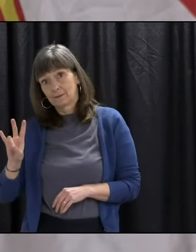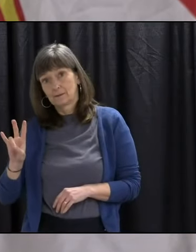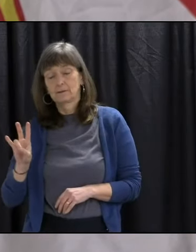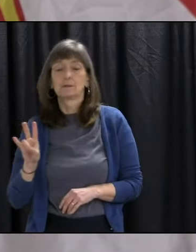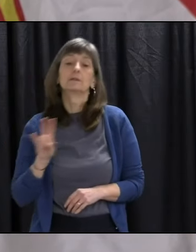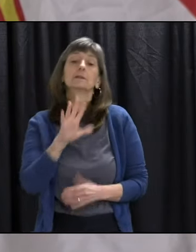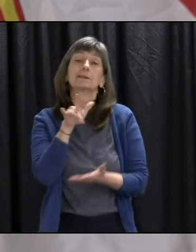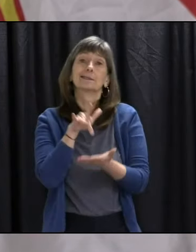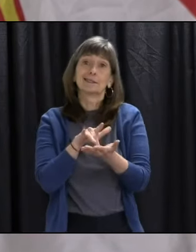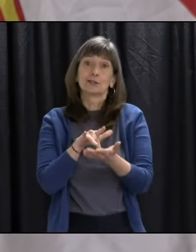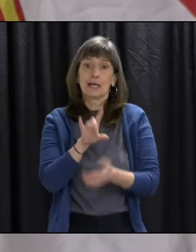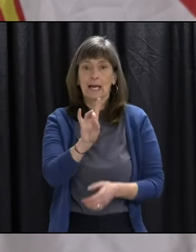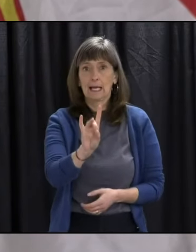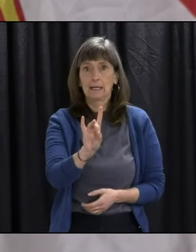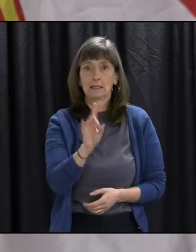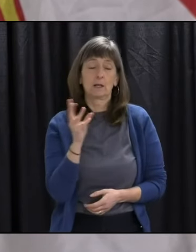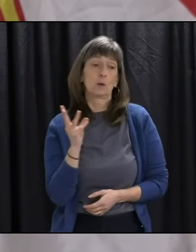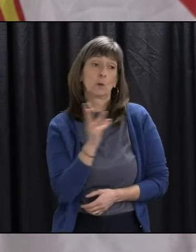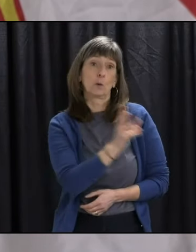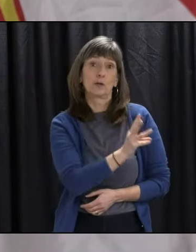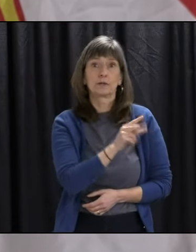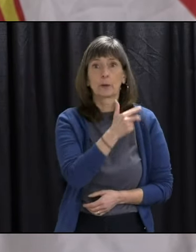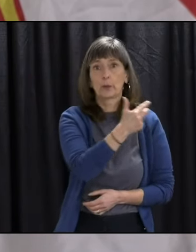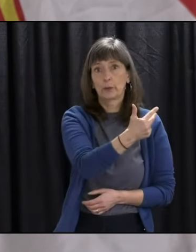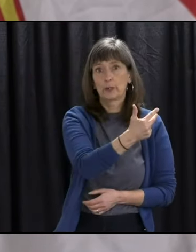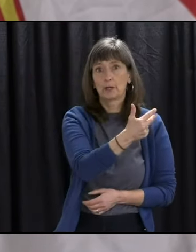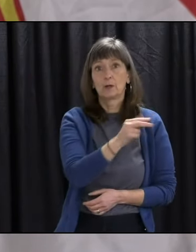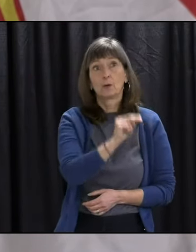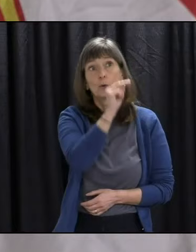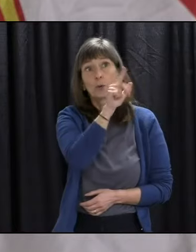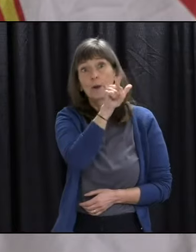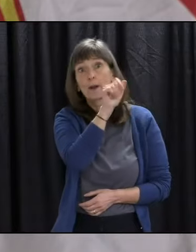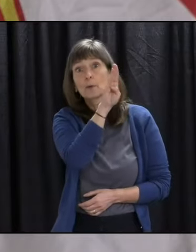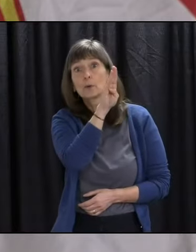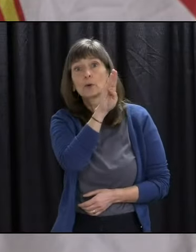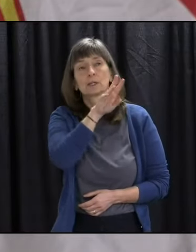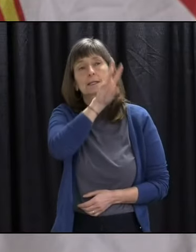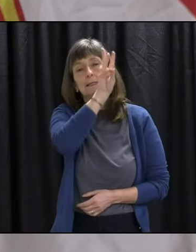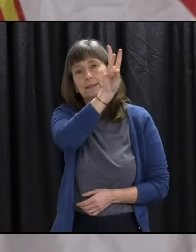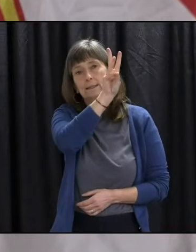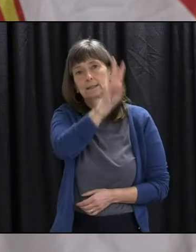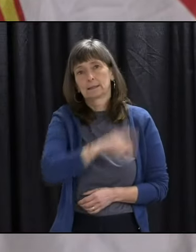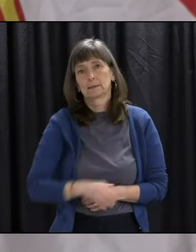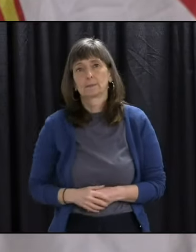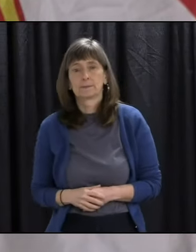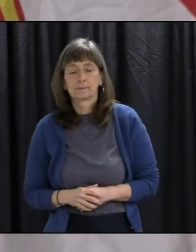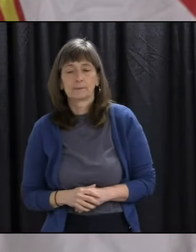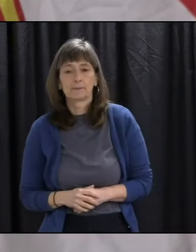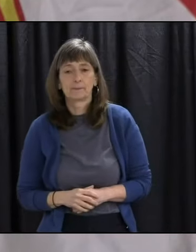Eastern, 8 in Central, 3 in Western, and 6 in Labrador-Grenville Health.